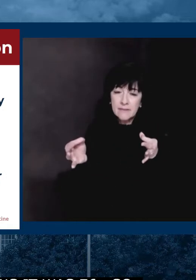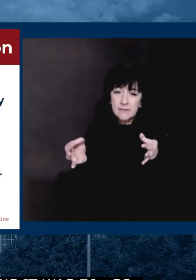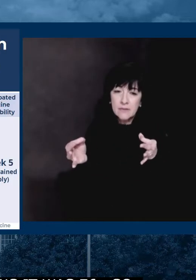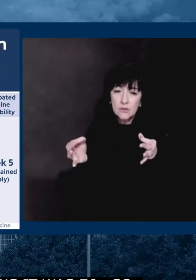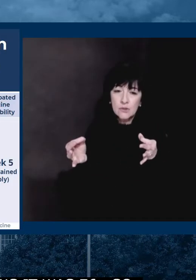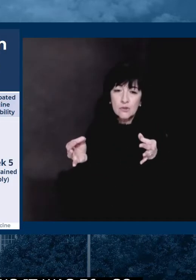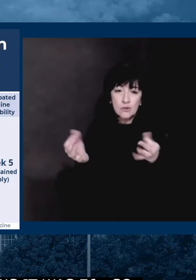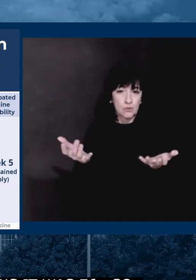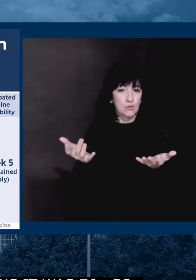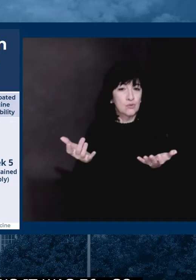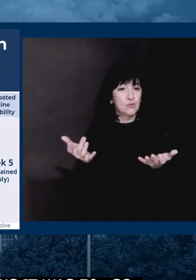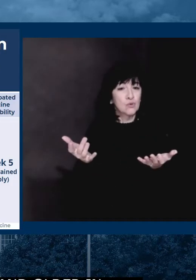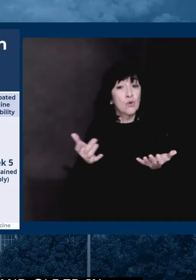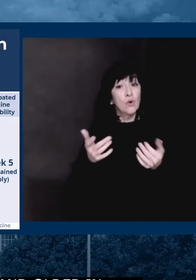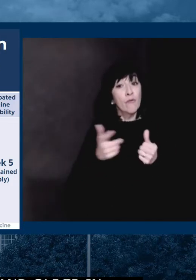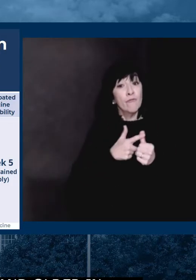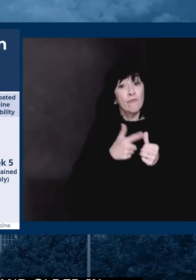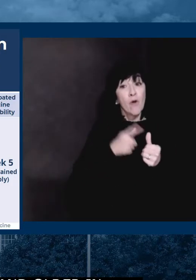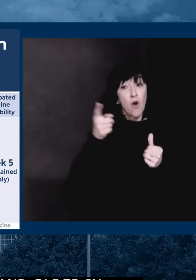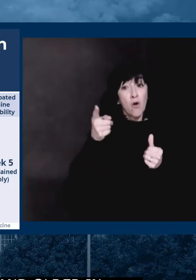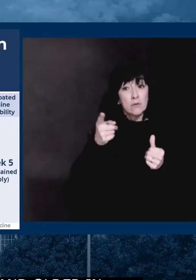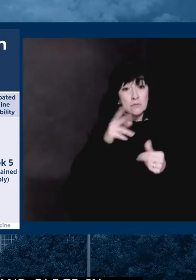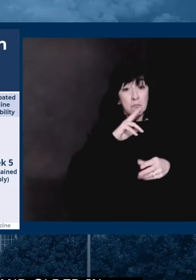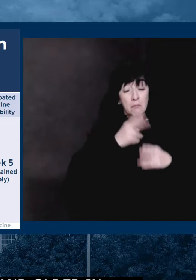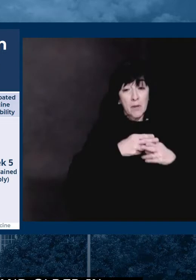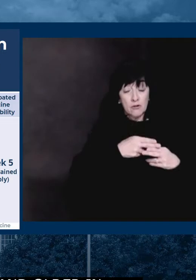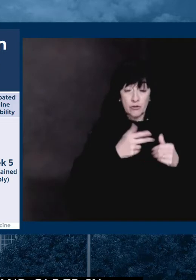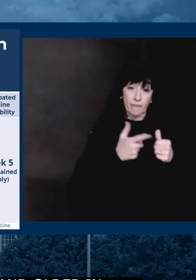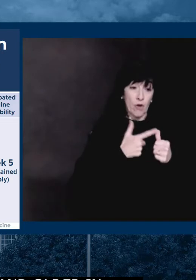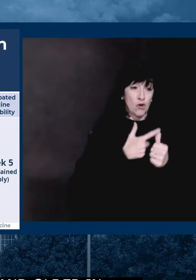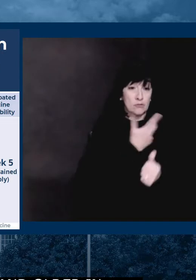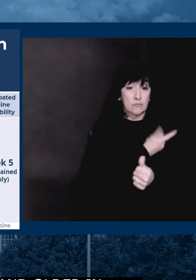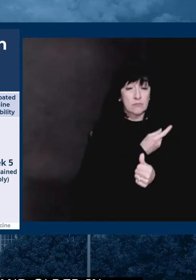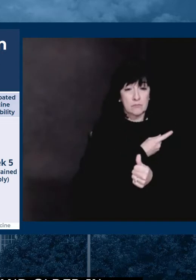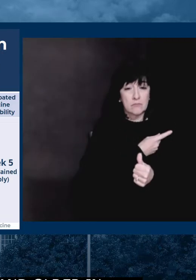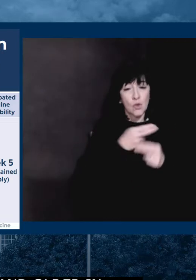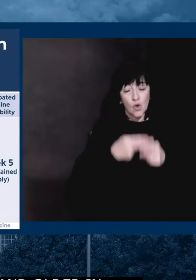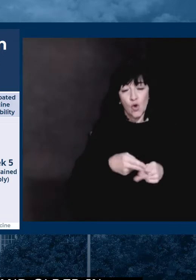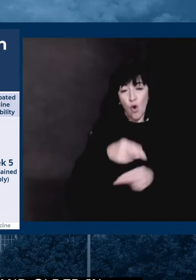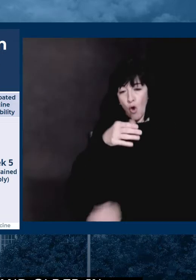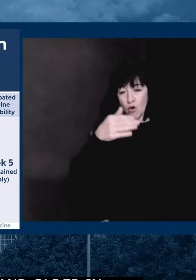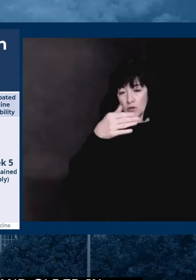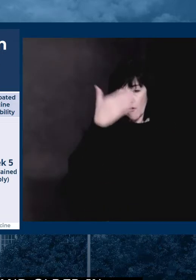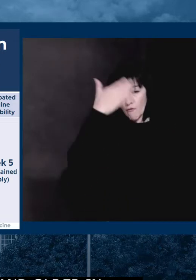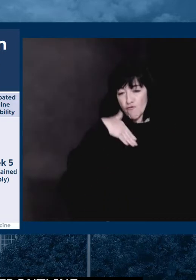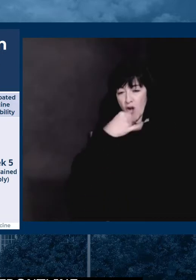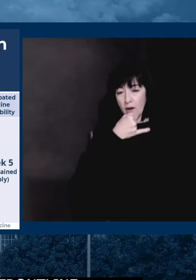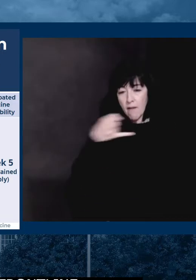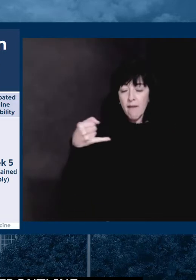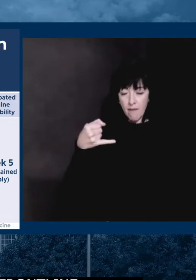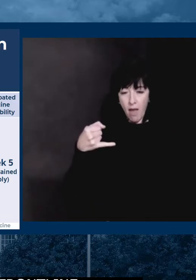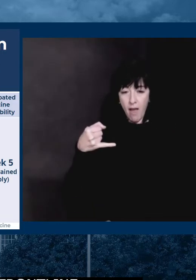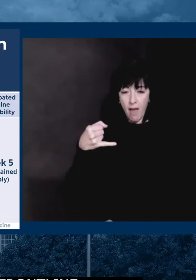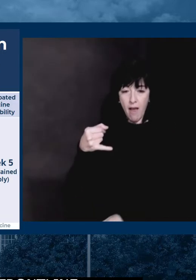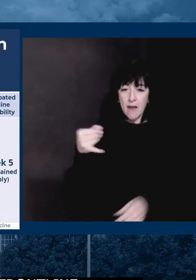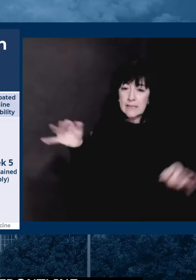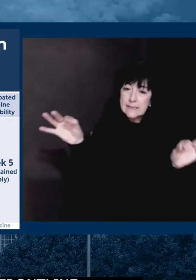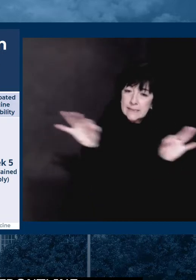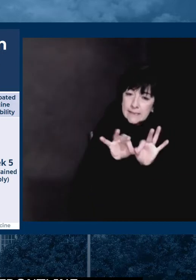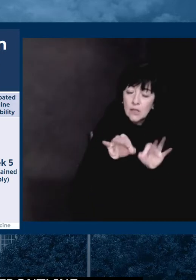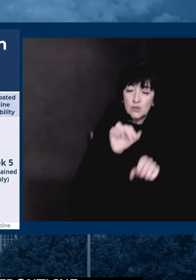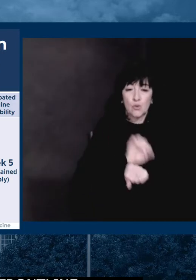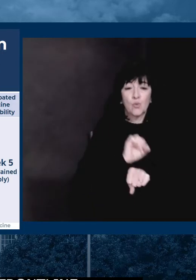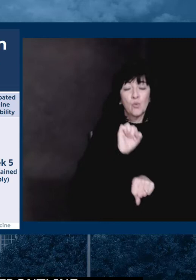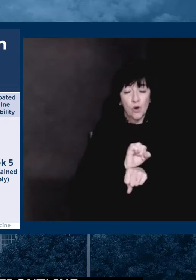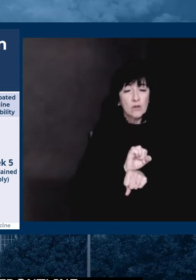who are the frontline essential workers. So for frontline essential workers, we're essentially looking at those who interact with the